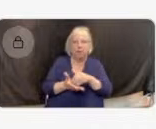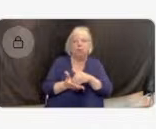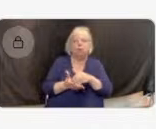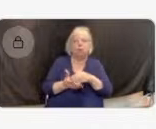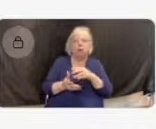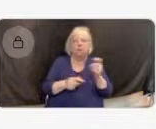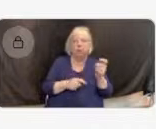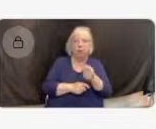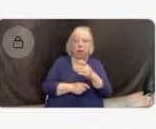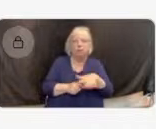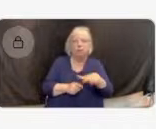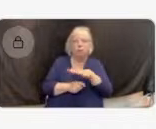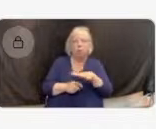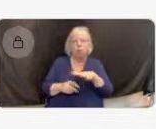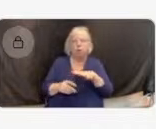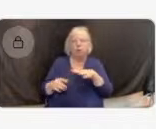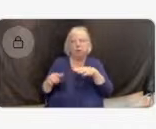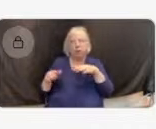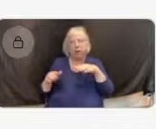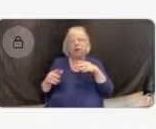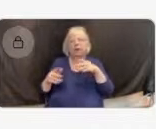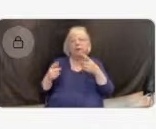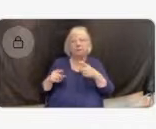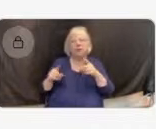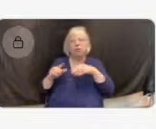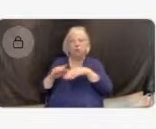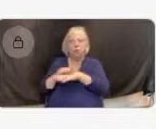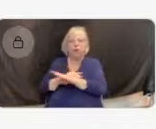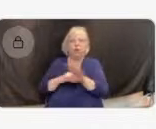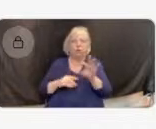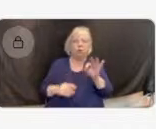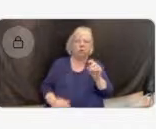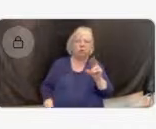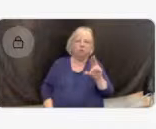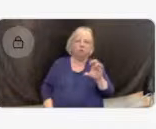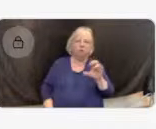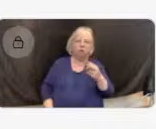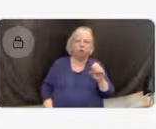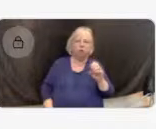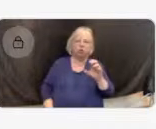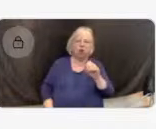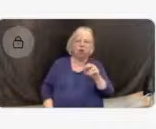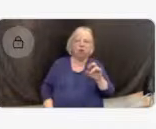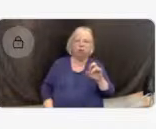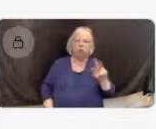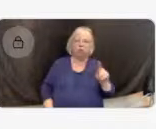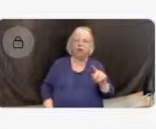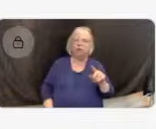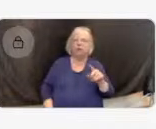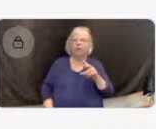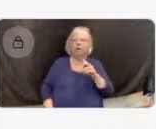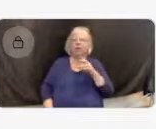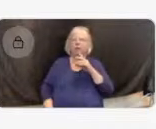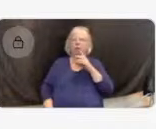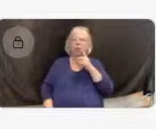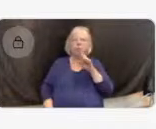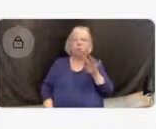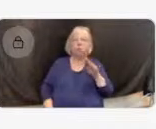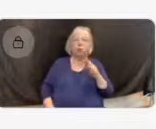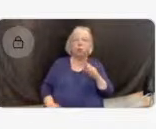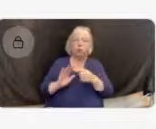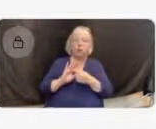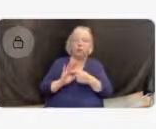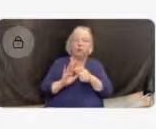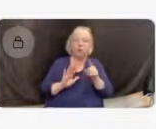watershed. The pink on this map indicates the creek bed, with the blue indicates the